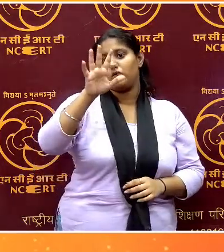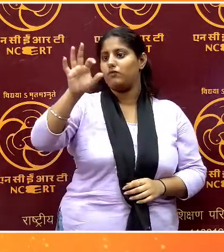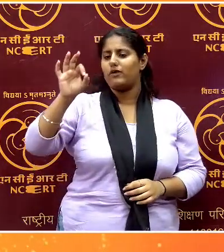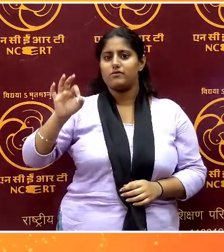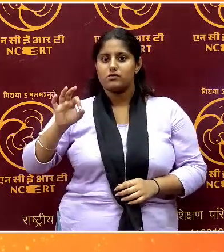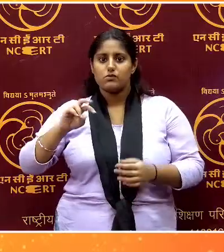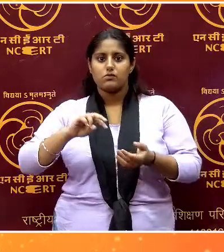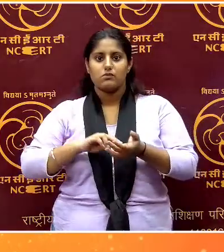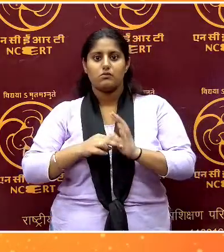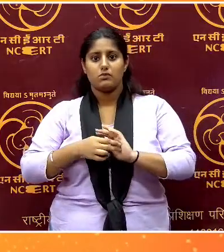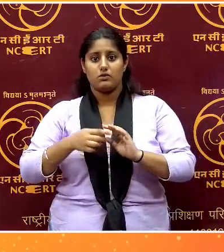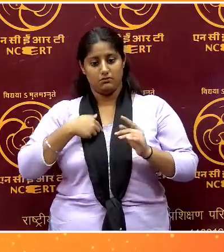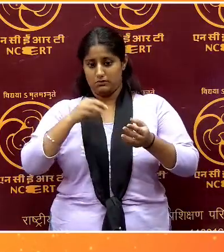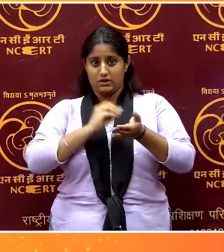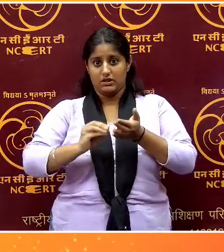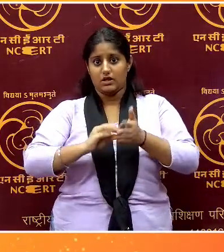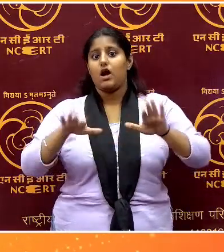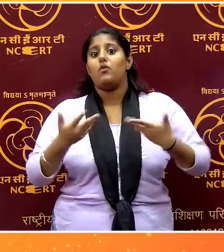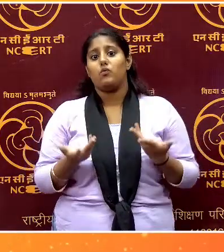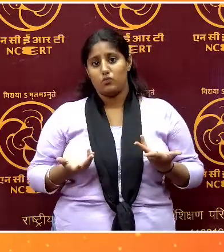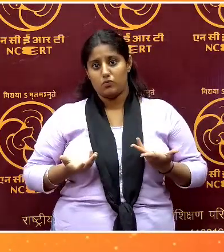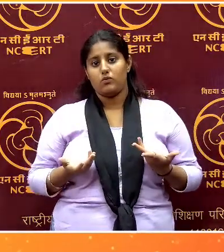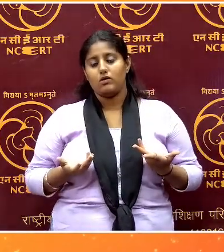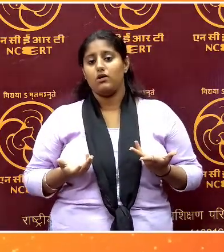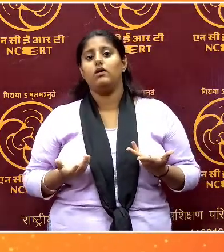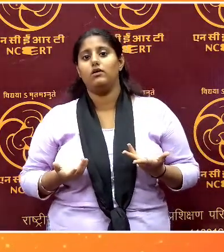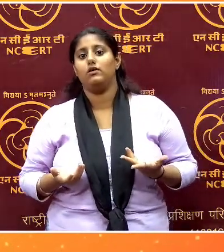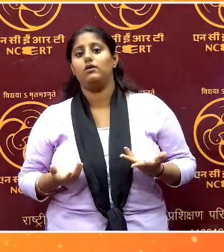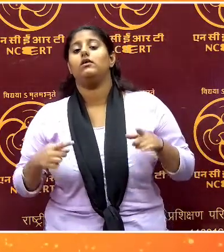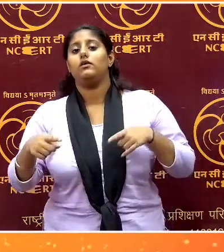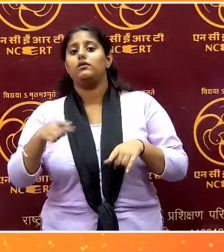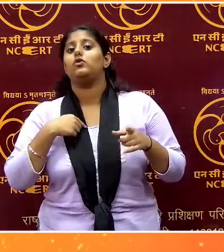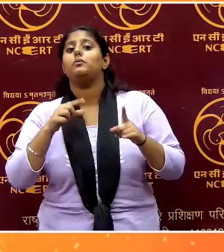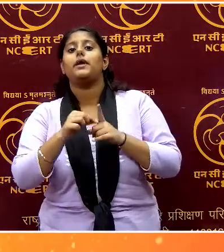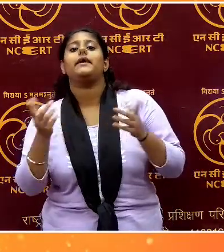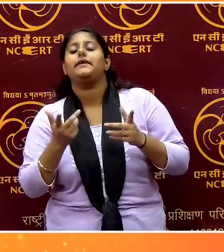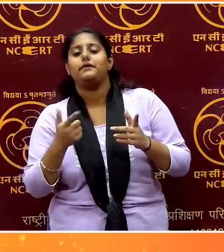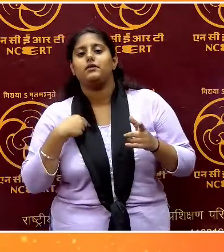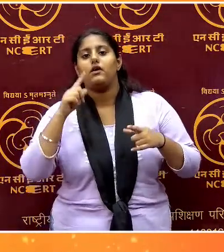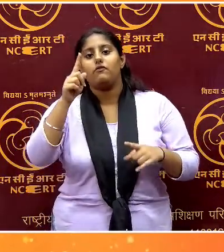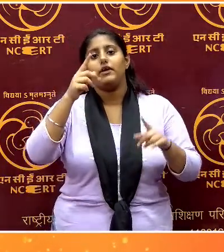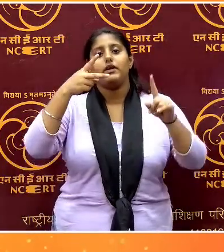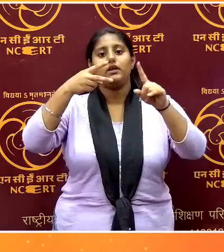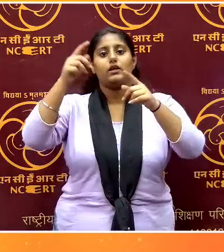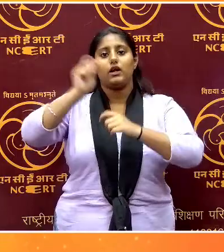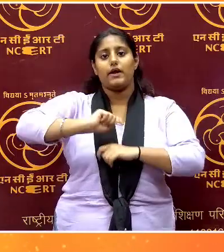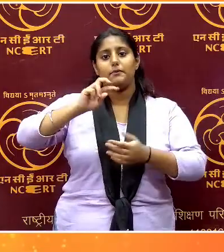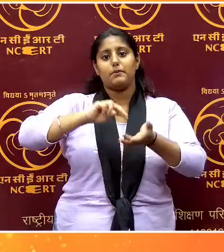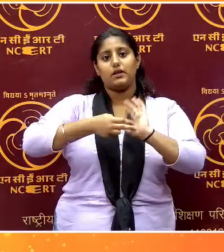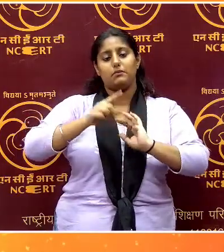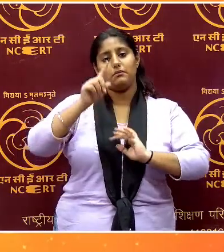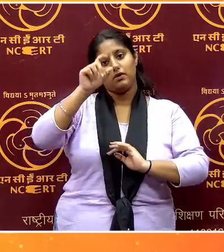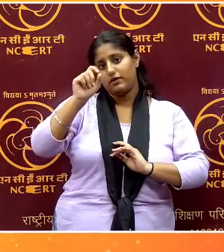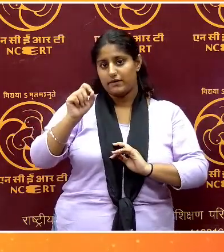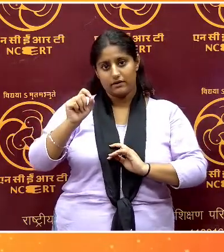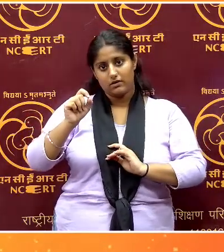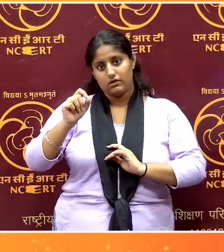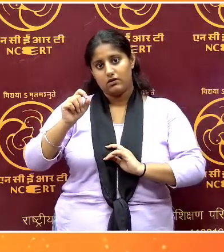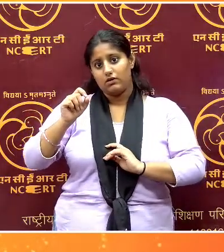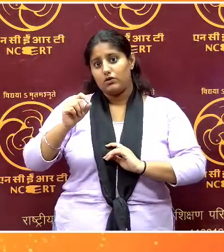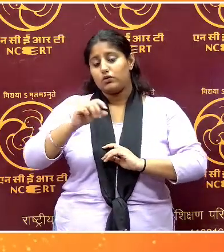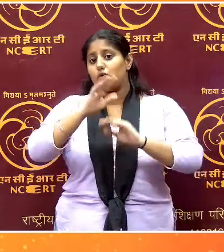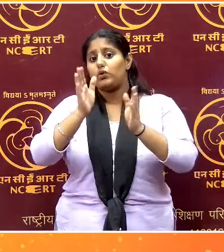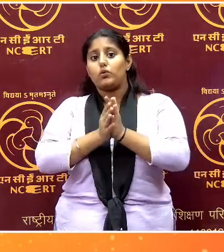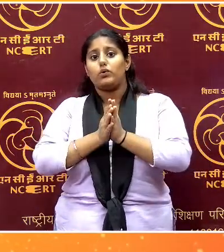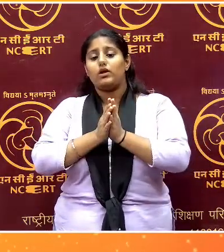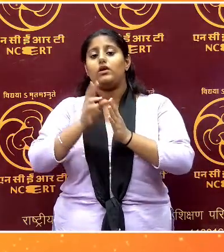So, I can't draw 250 kites, isn't it? So, what we have done, one kite is equal to 100 kites. So, how many I have to draw